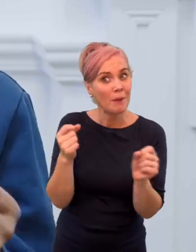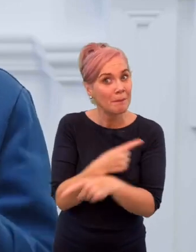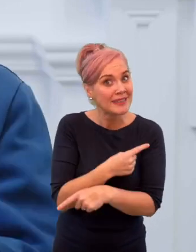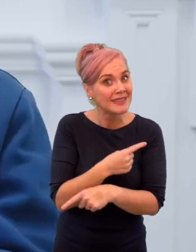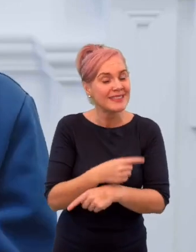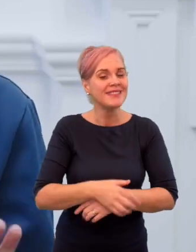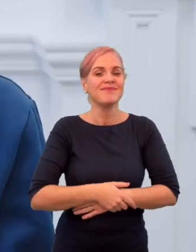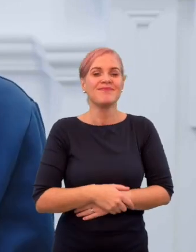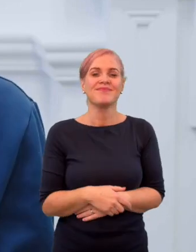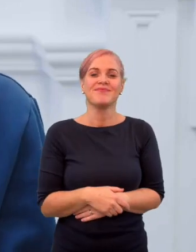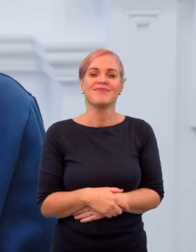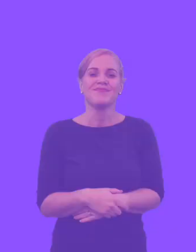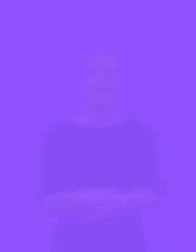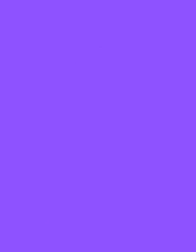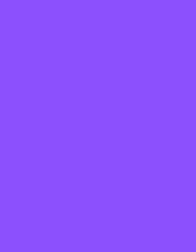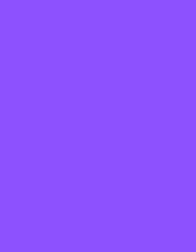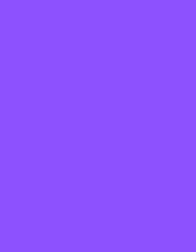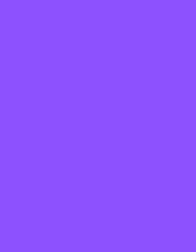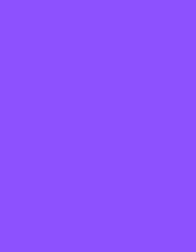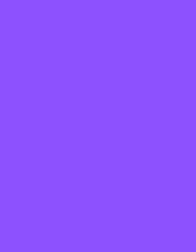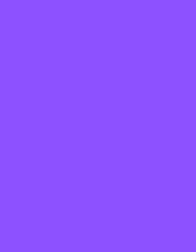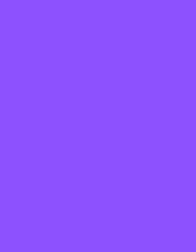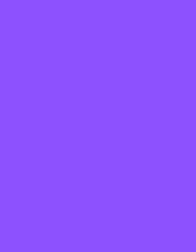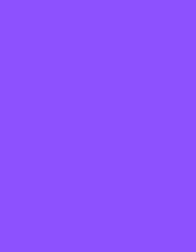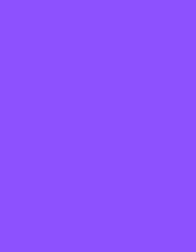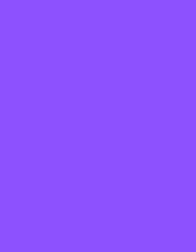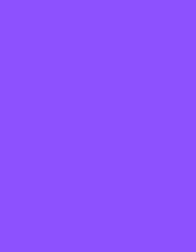them and say, look, you don't want to miss this.